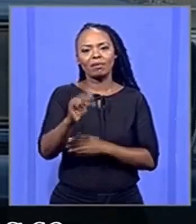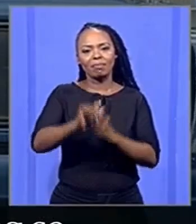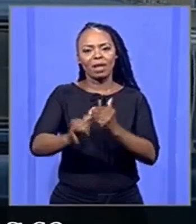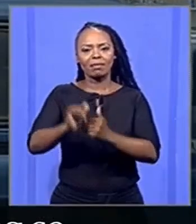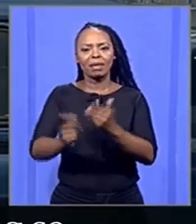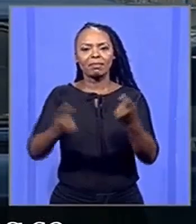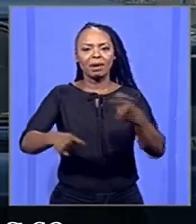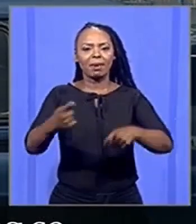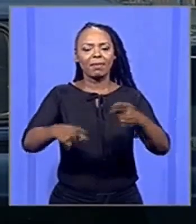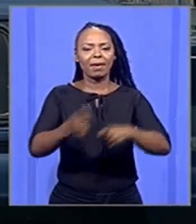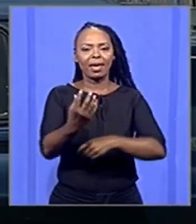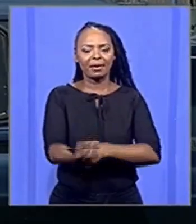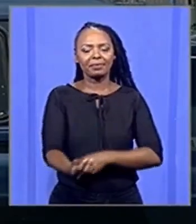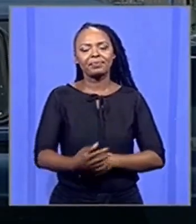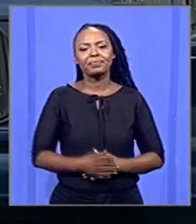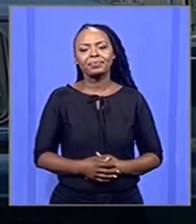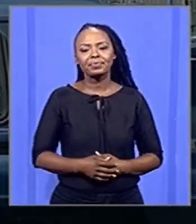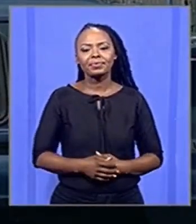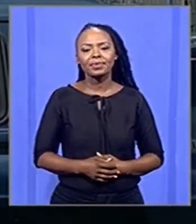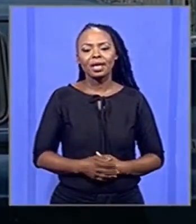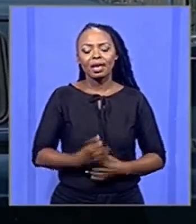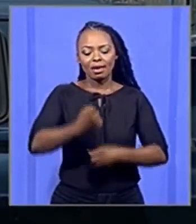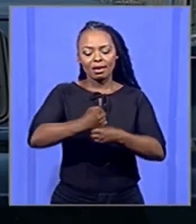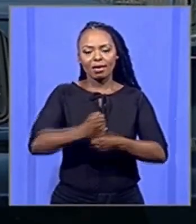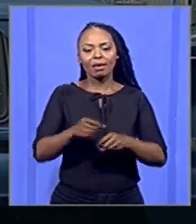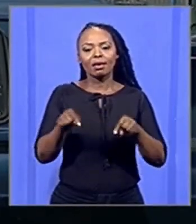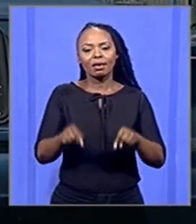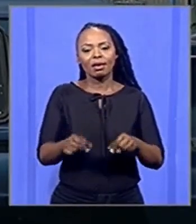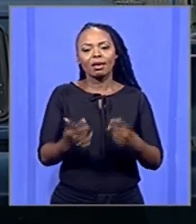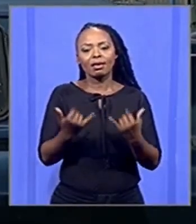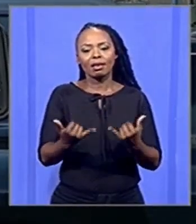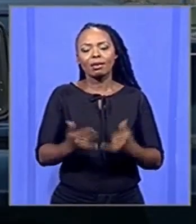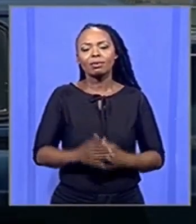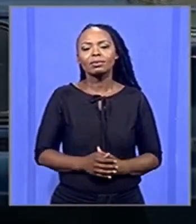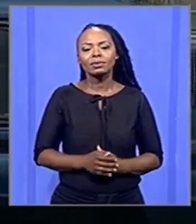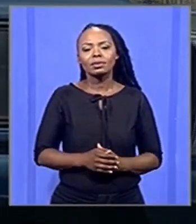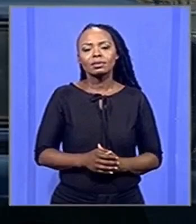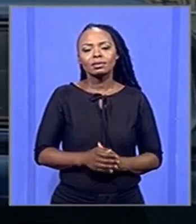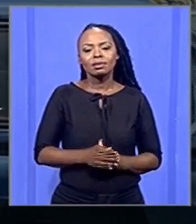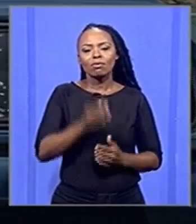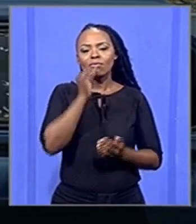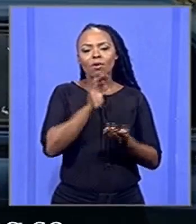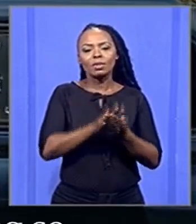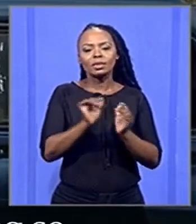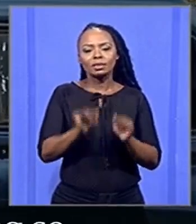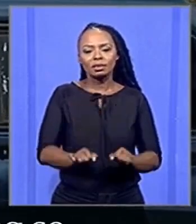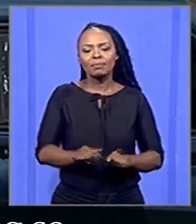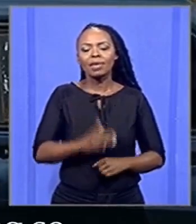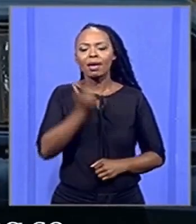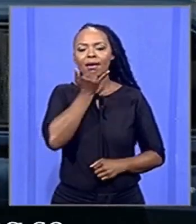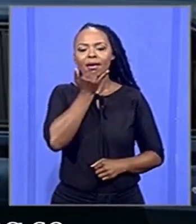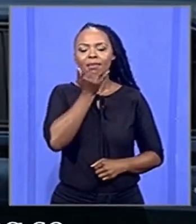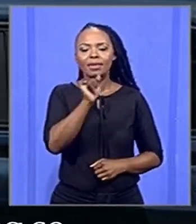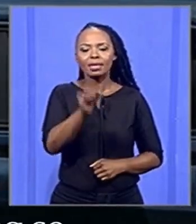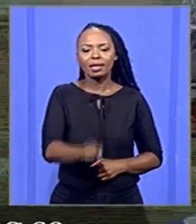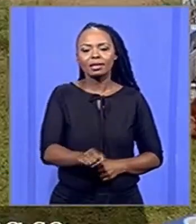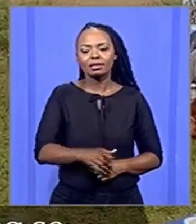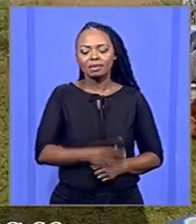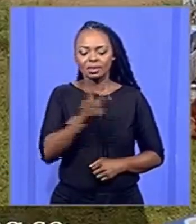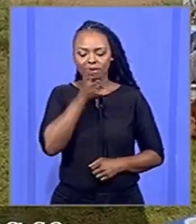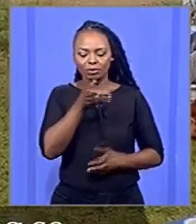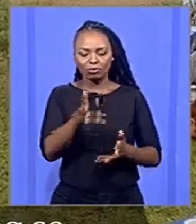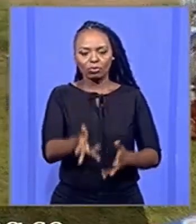joined this year actually, so but I'm happy with what I'm seeing. I'm actually happy. I'm over the